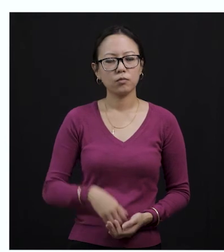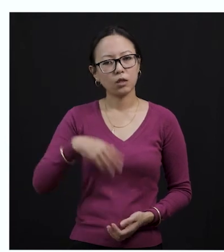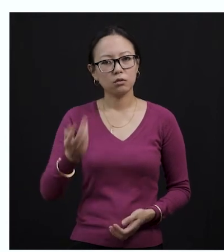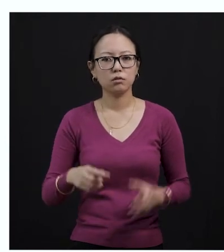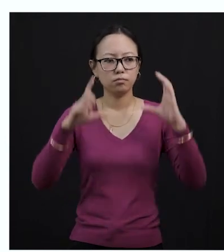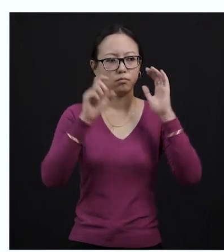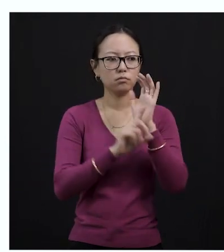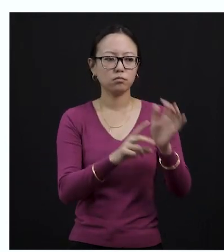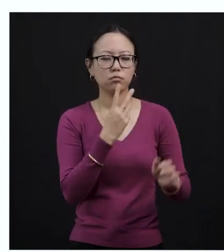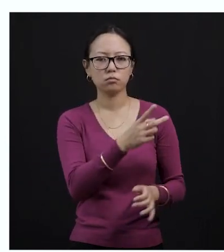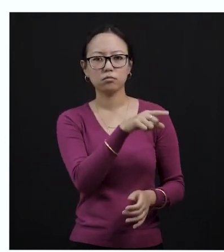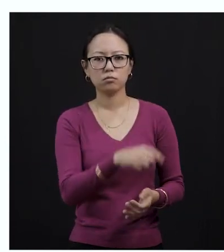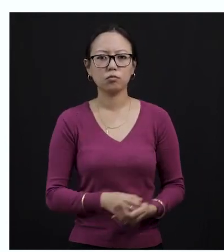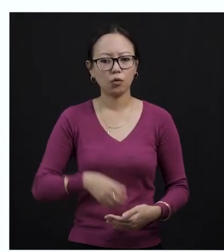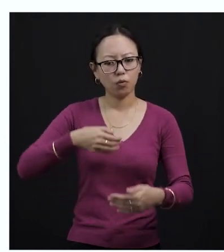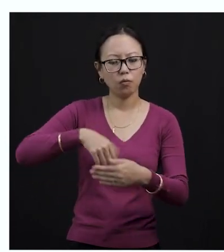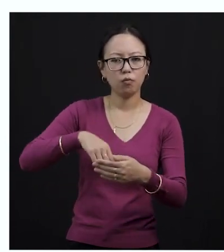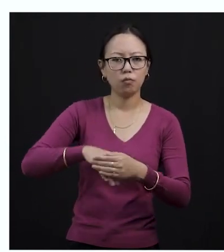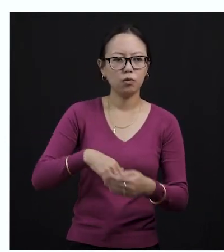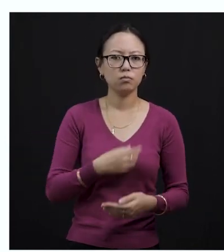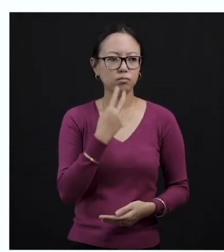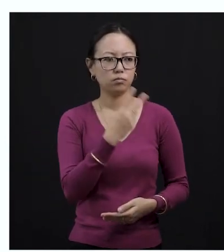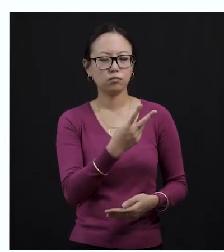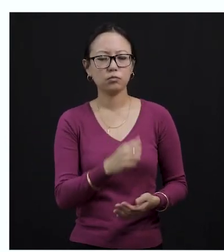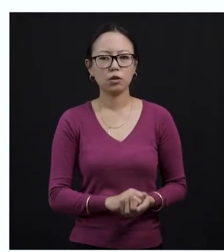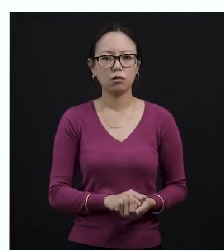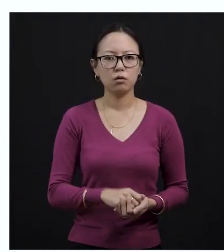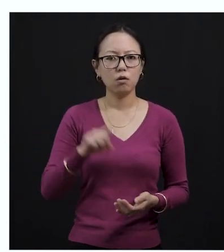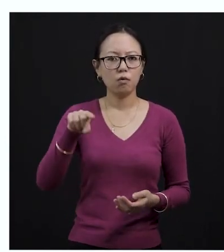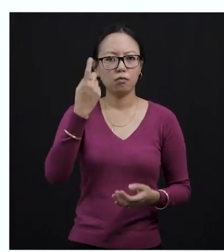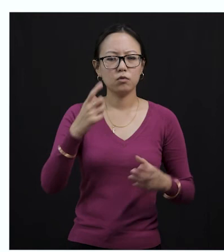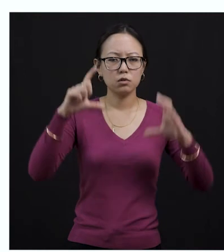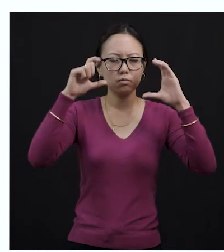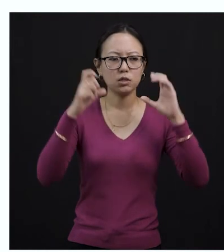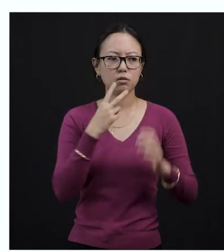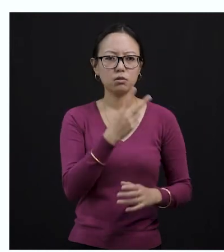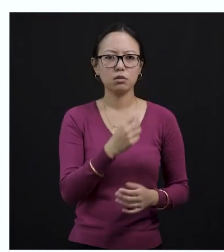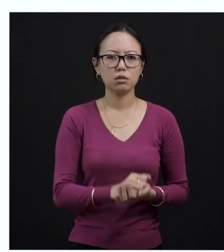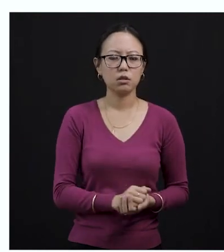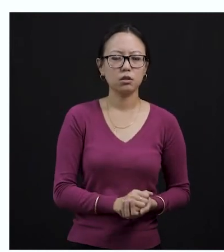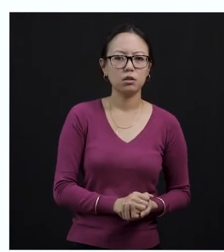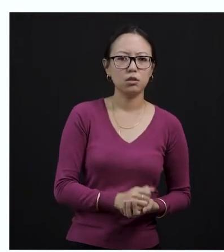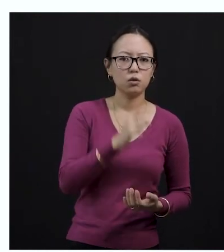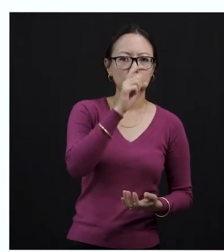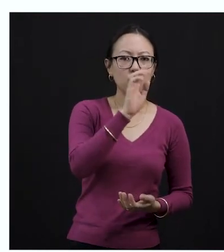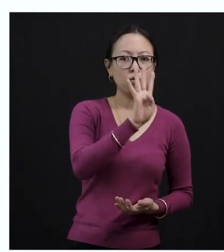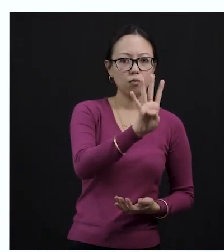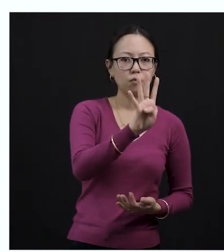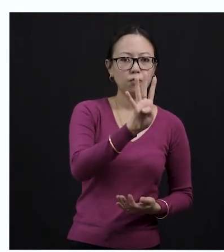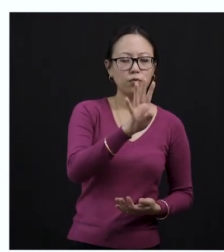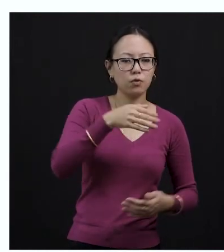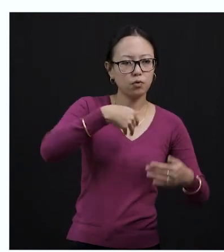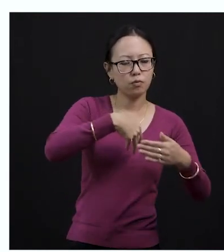you look at these footballs, here in the first picture, we have 1, 2,